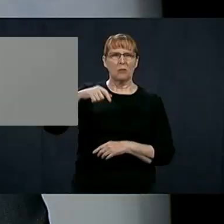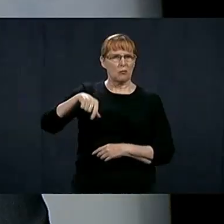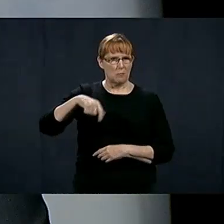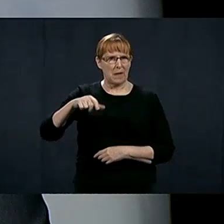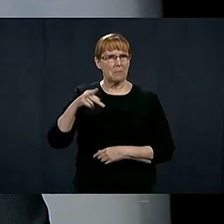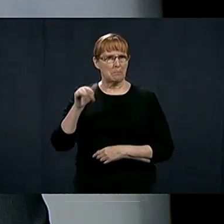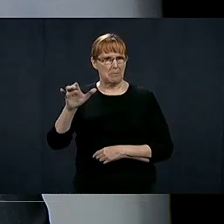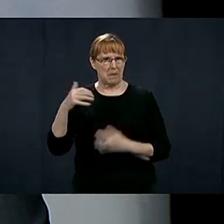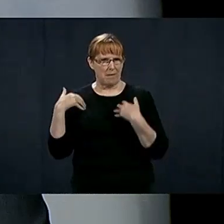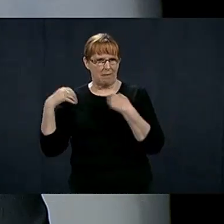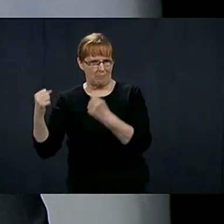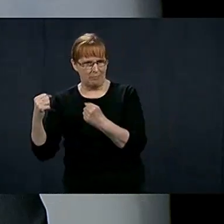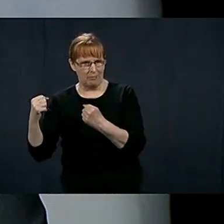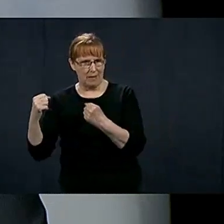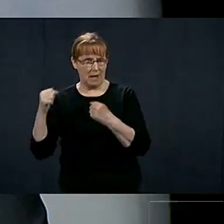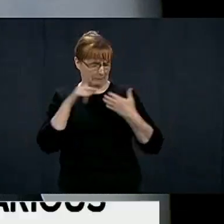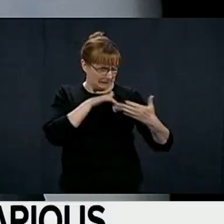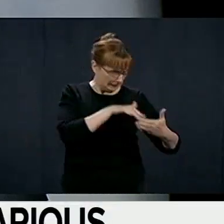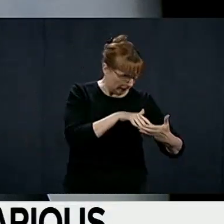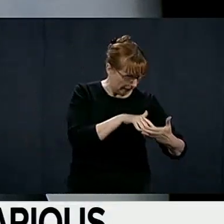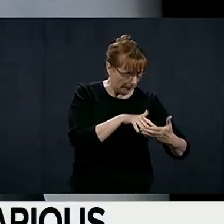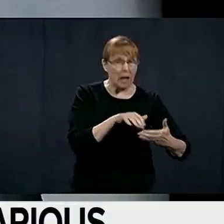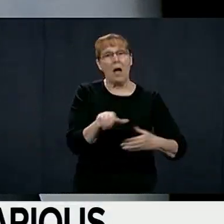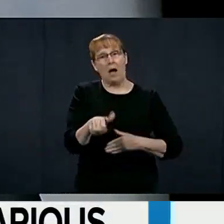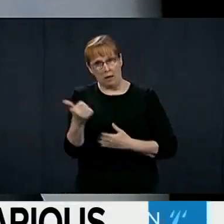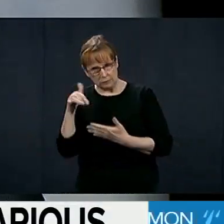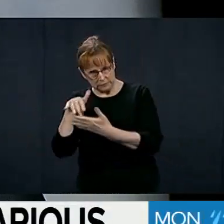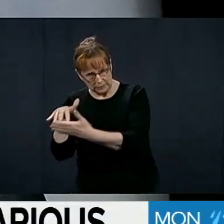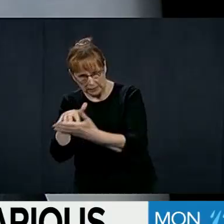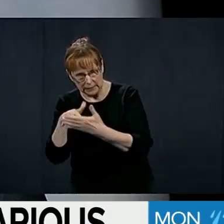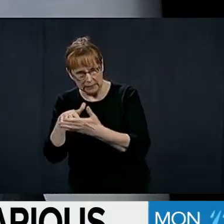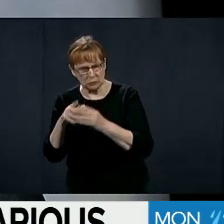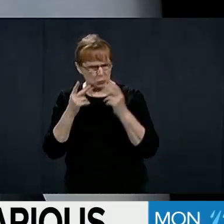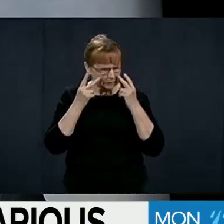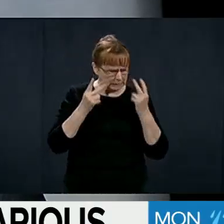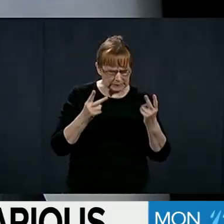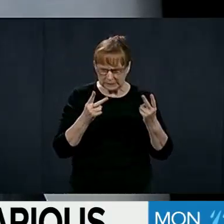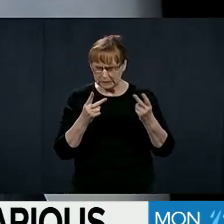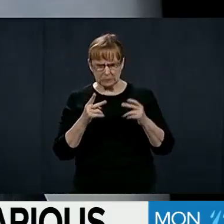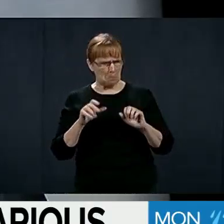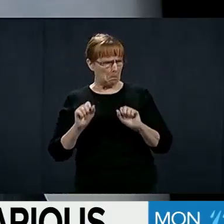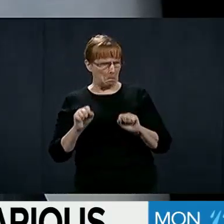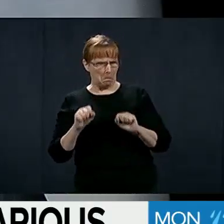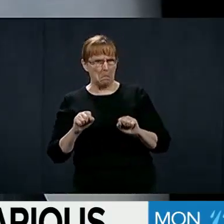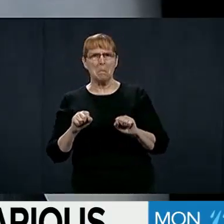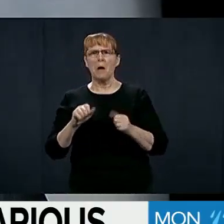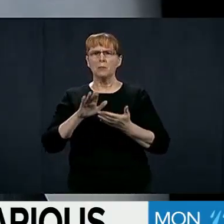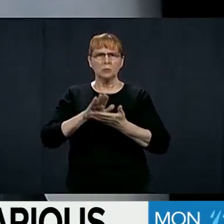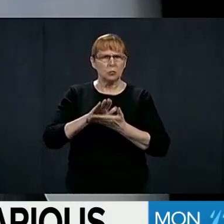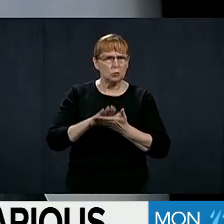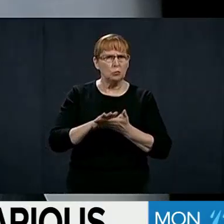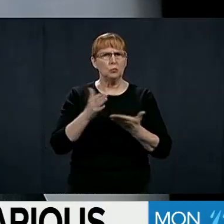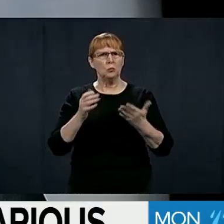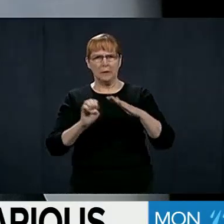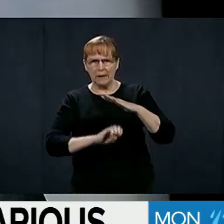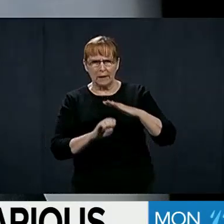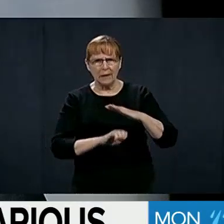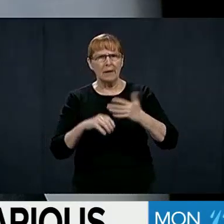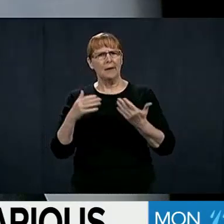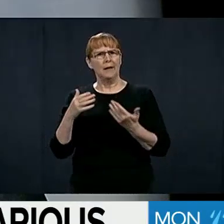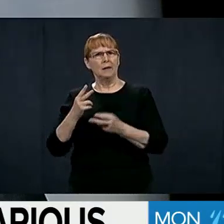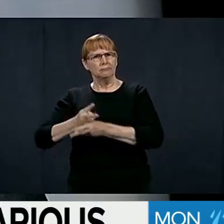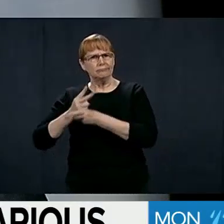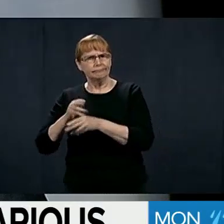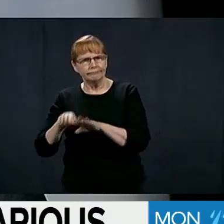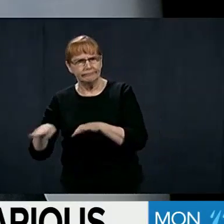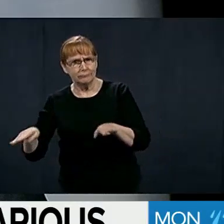We've delayed the reopening to May the 25th and we'll proceed on May the